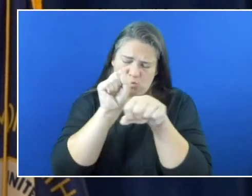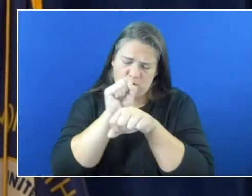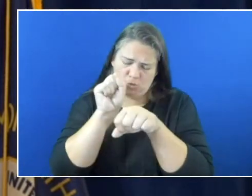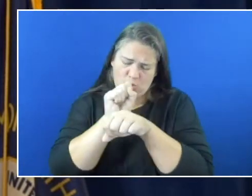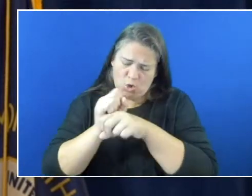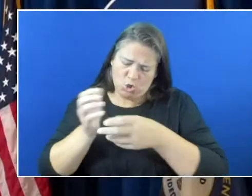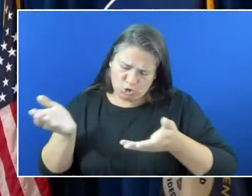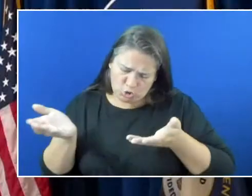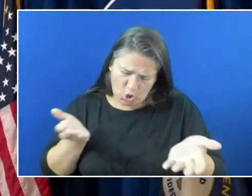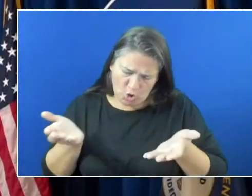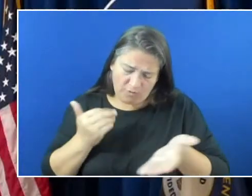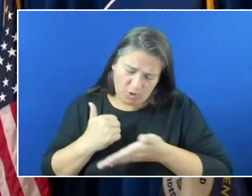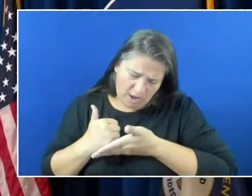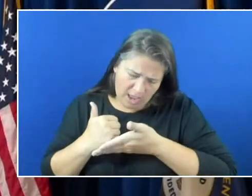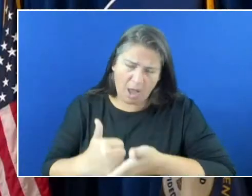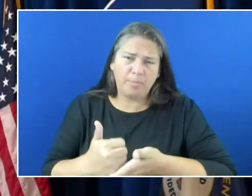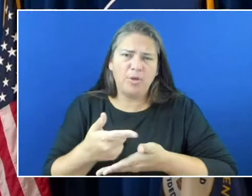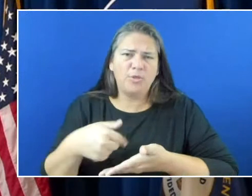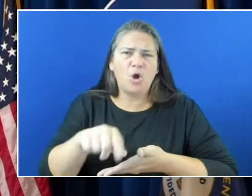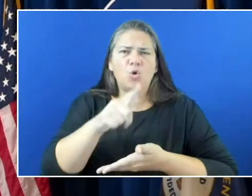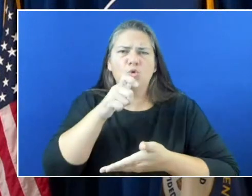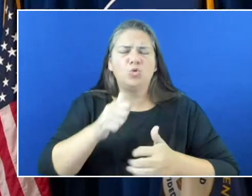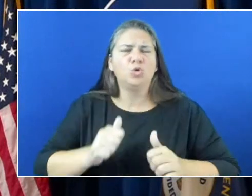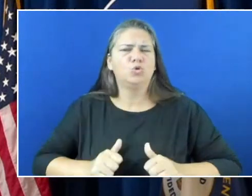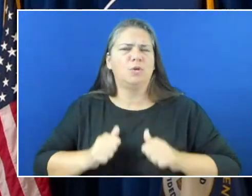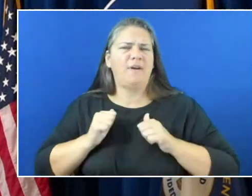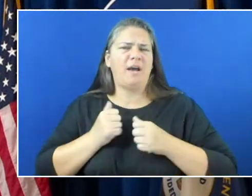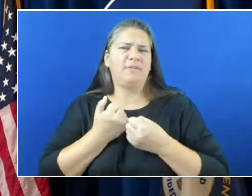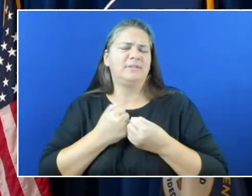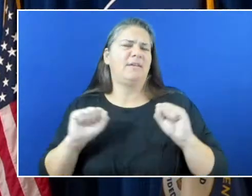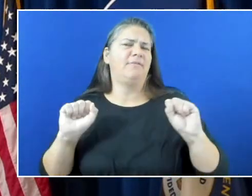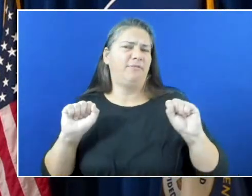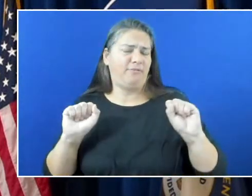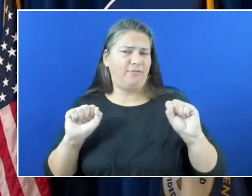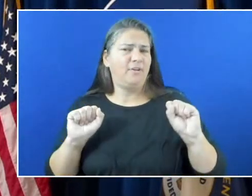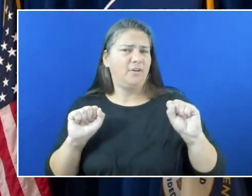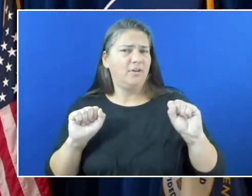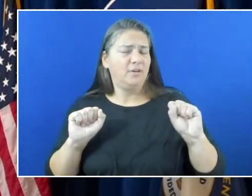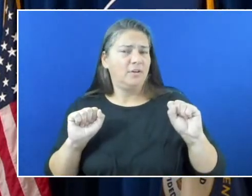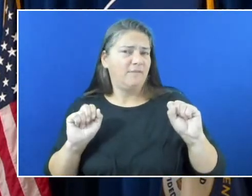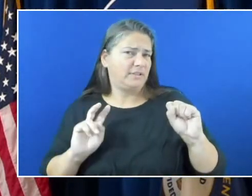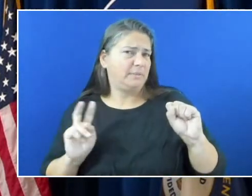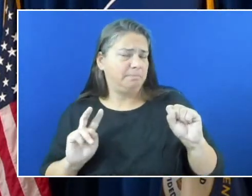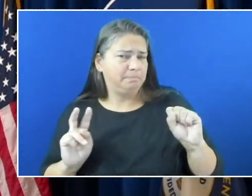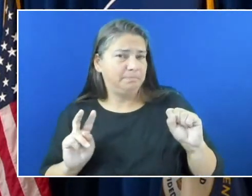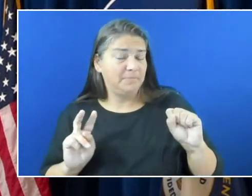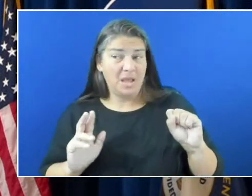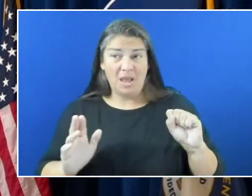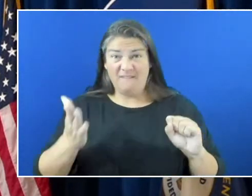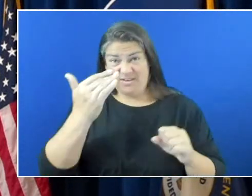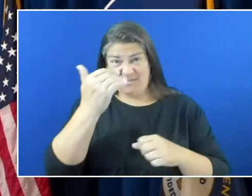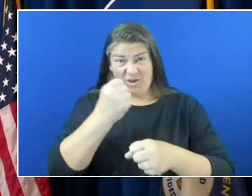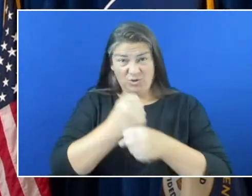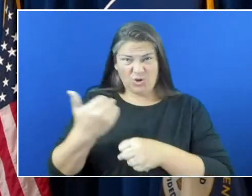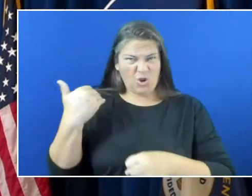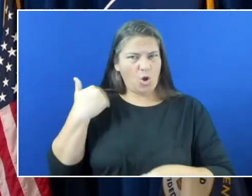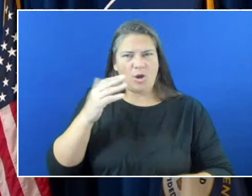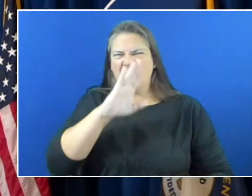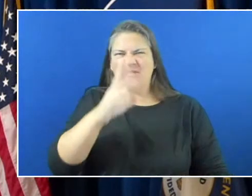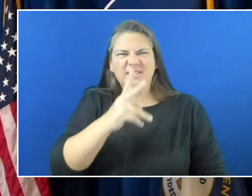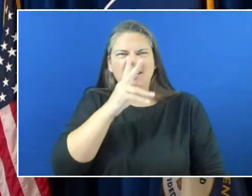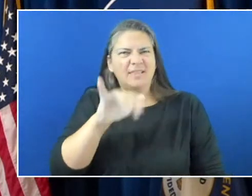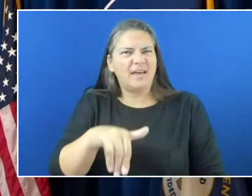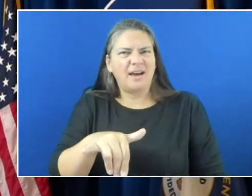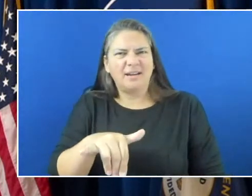victims and their survivors. Folks, 15 years ago, you would not have seen an operation like this, so victim-centered, ready